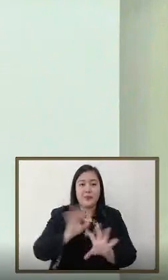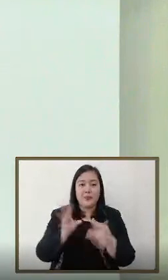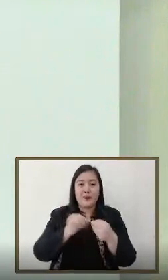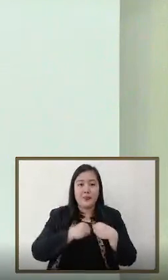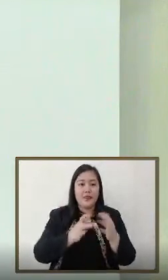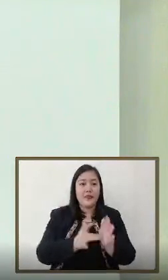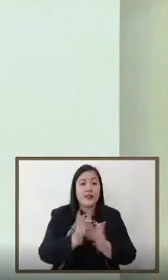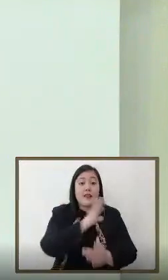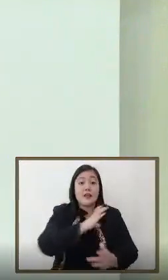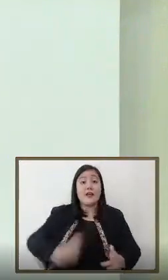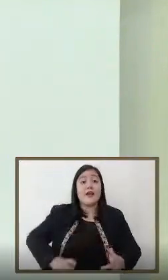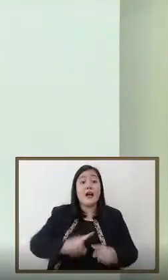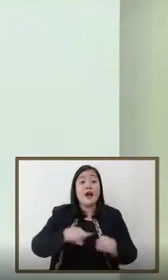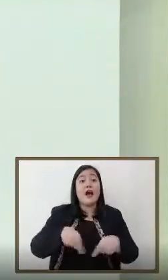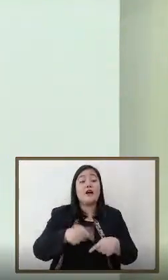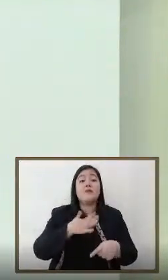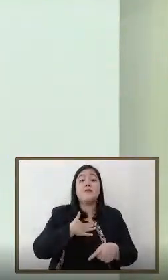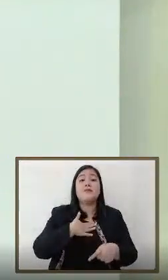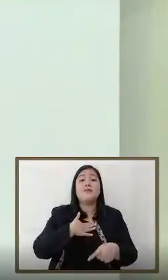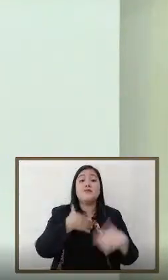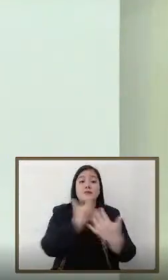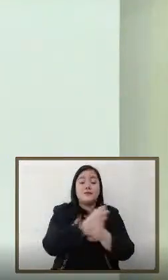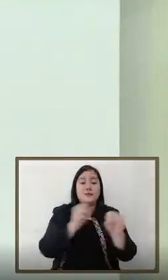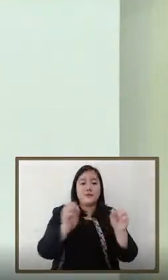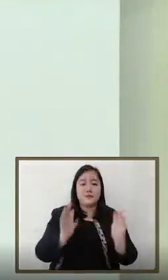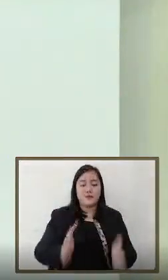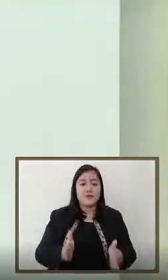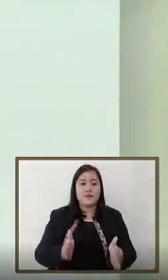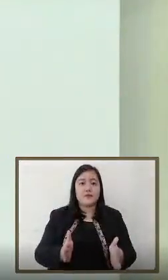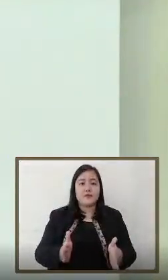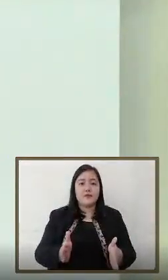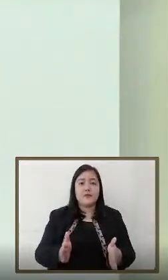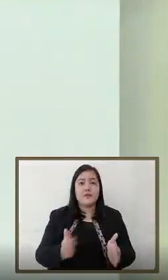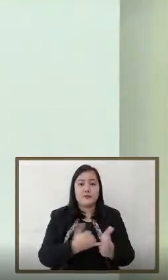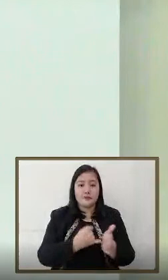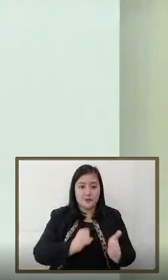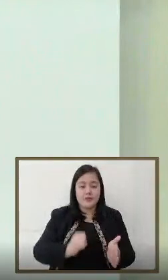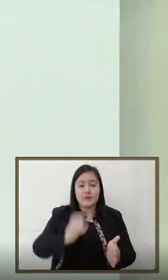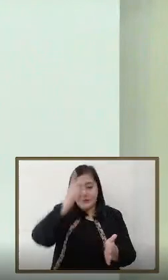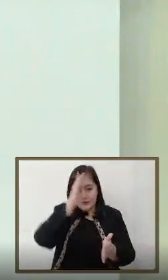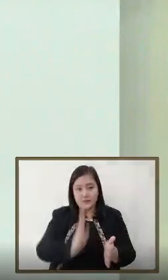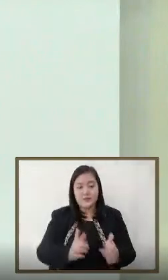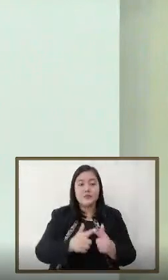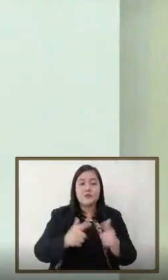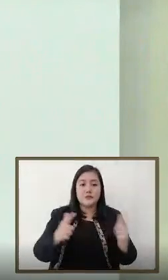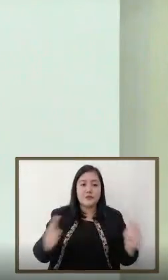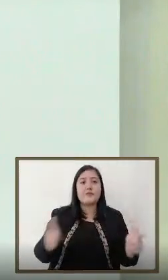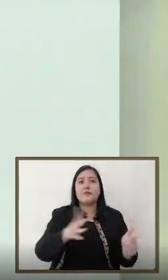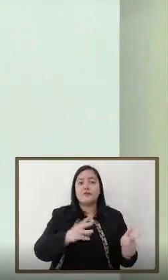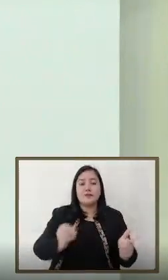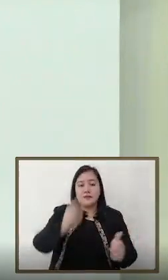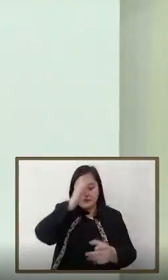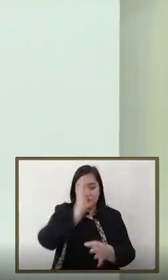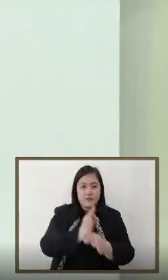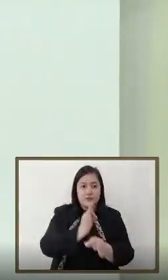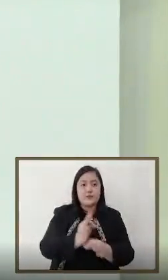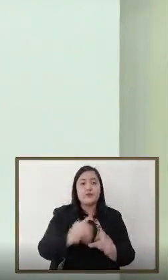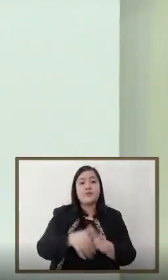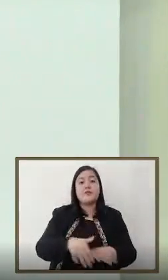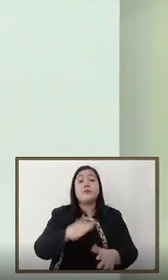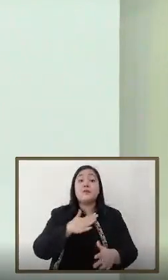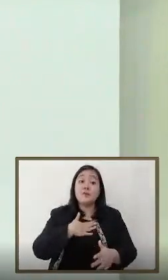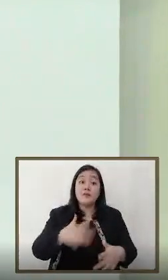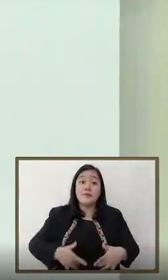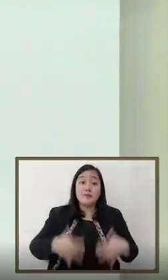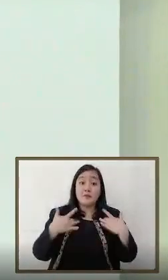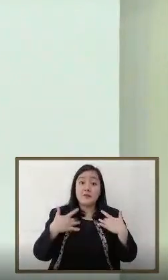If it wasn't for the greatness and faithfulness of God in my life, and in the life of my family,